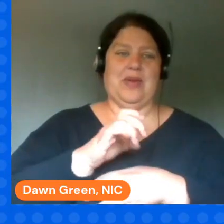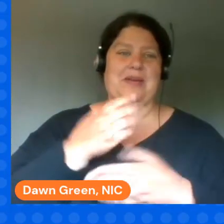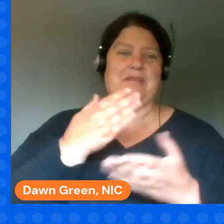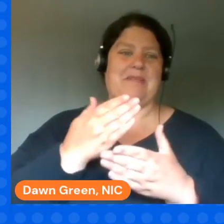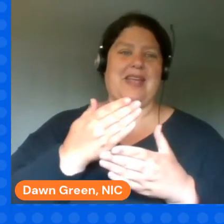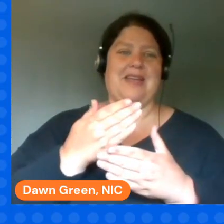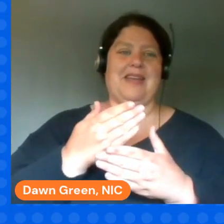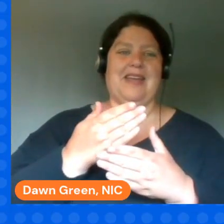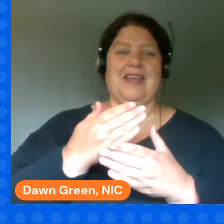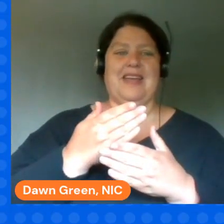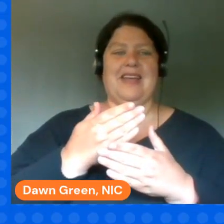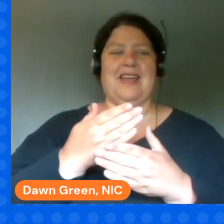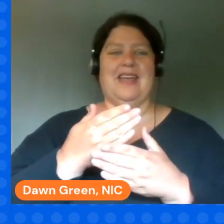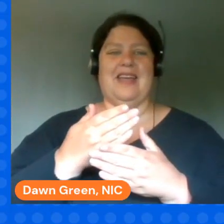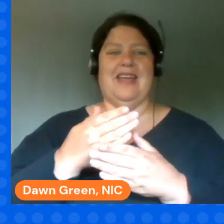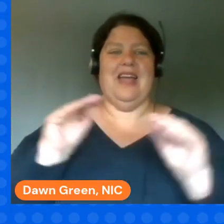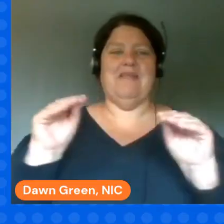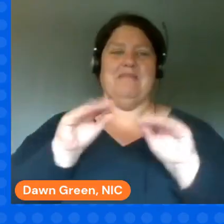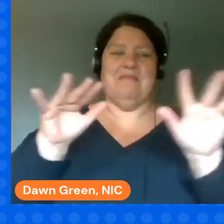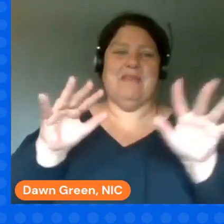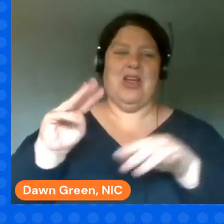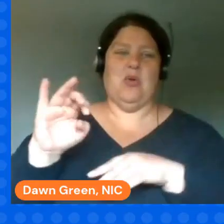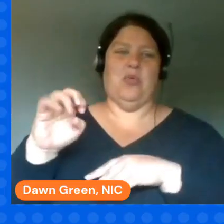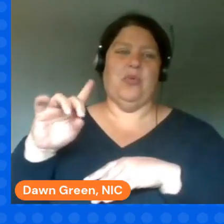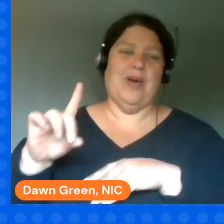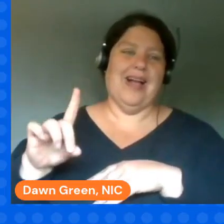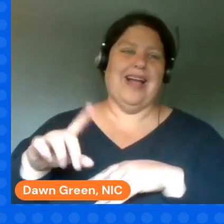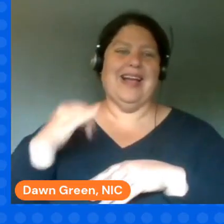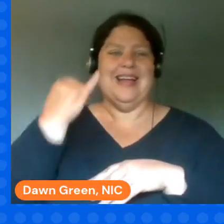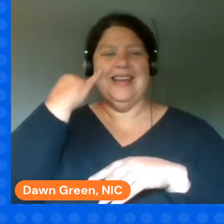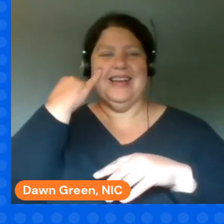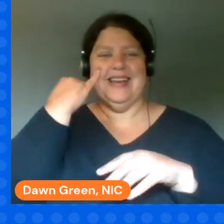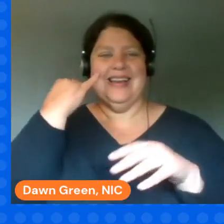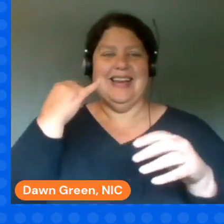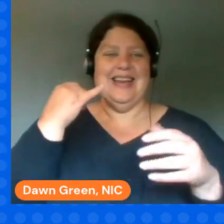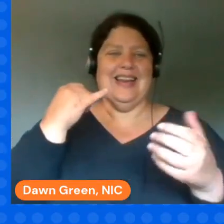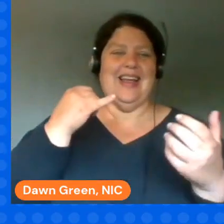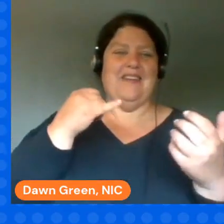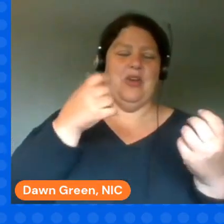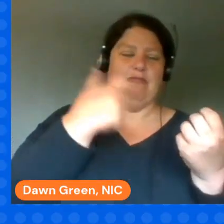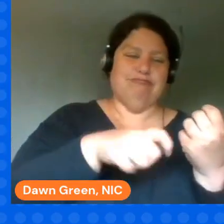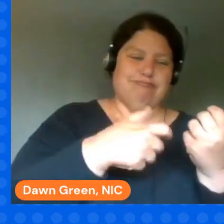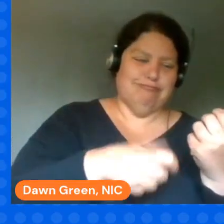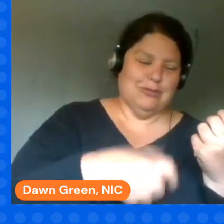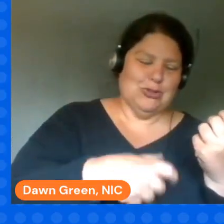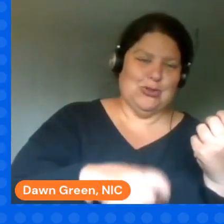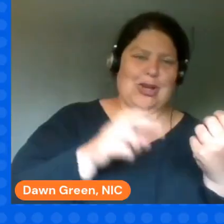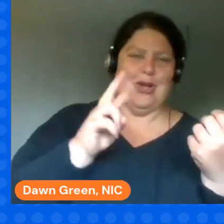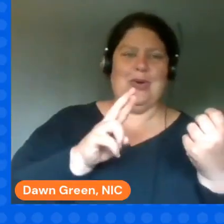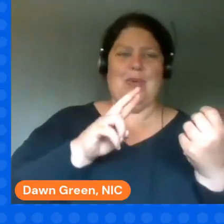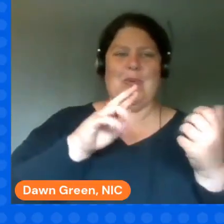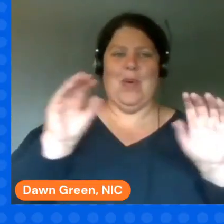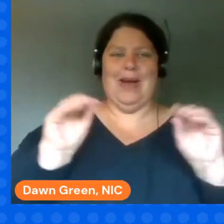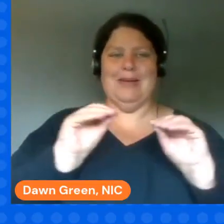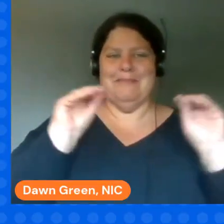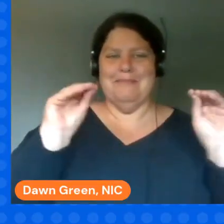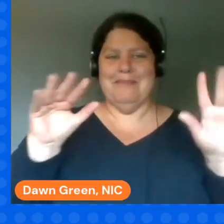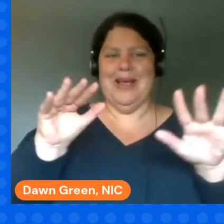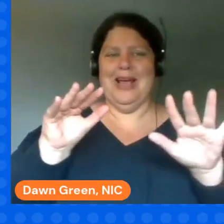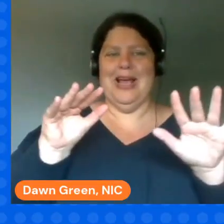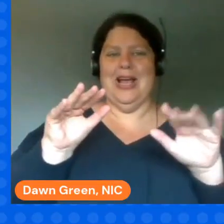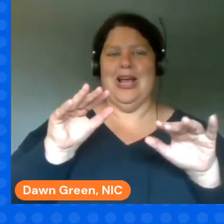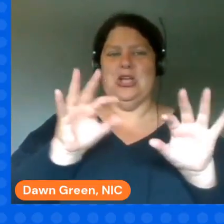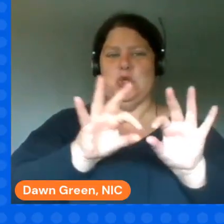phone, the rabbit jumps out of the hat, or like strum a magnetic guitar. And it's a really simple way to connect the physical to the